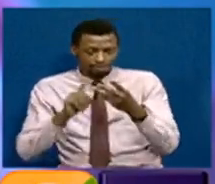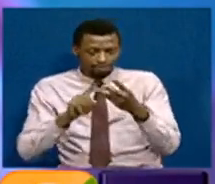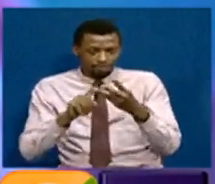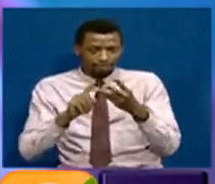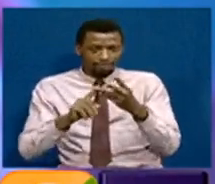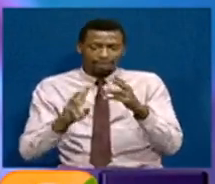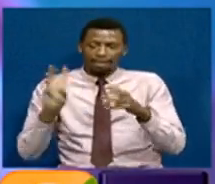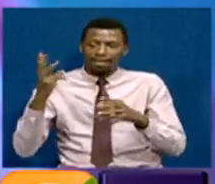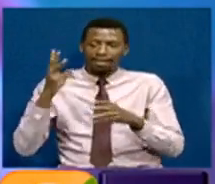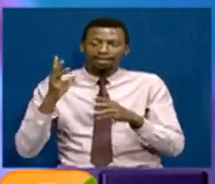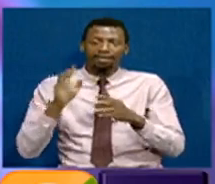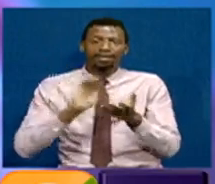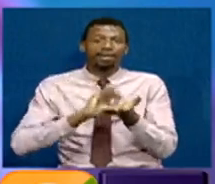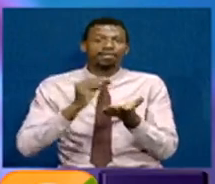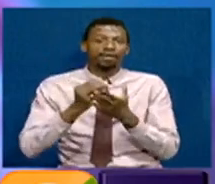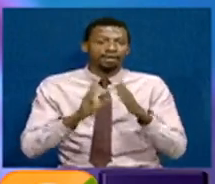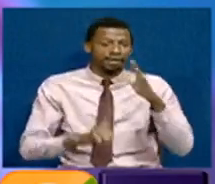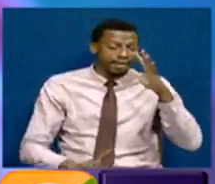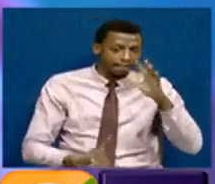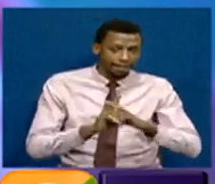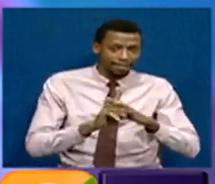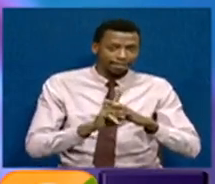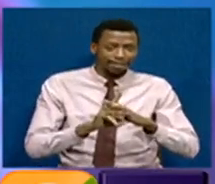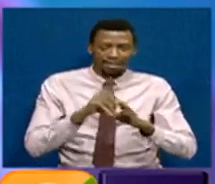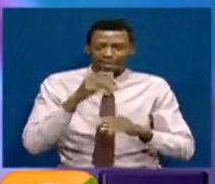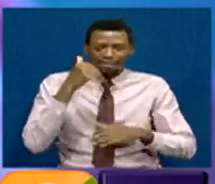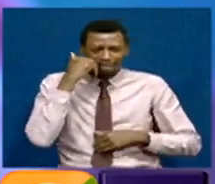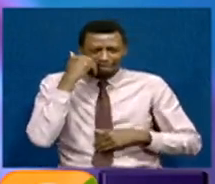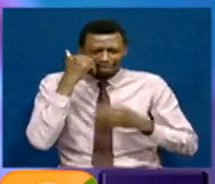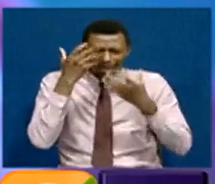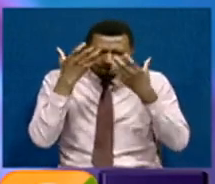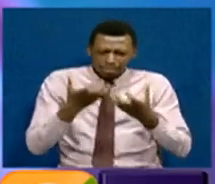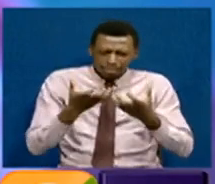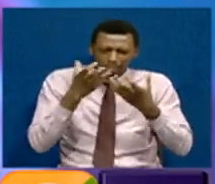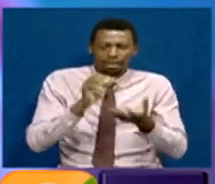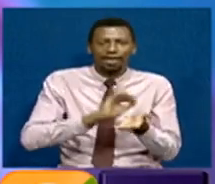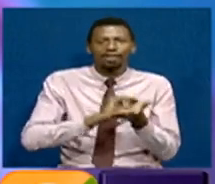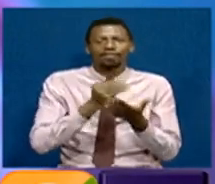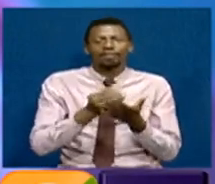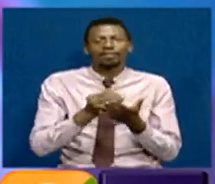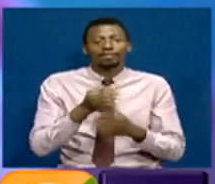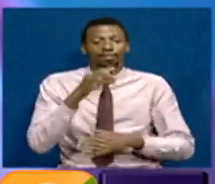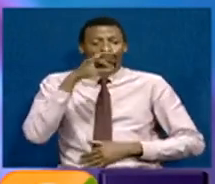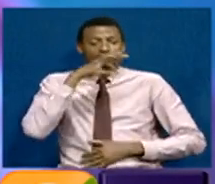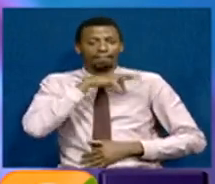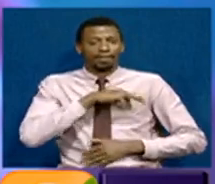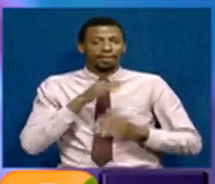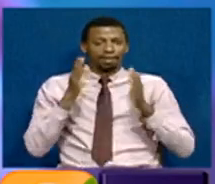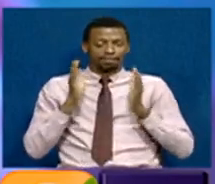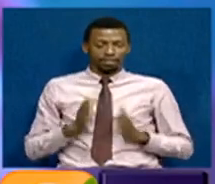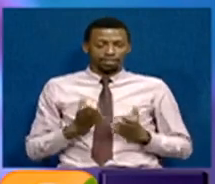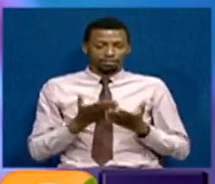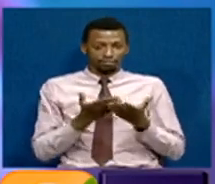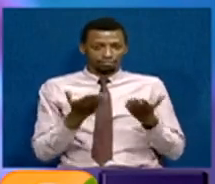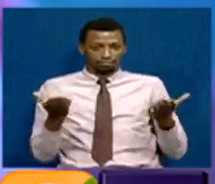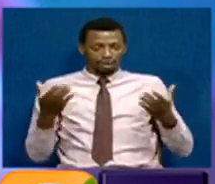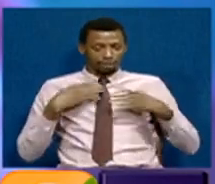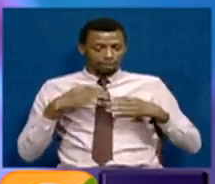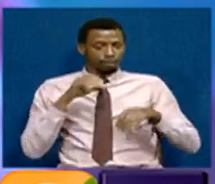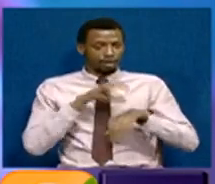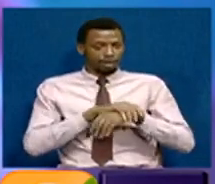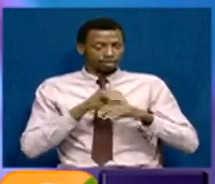emergency, critical and chronic illness fund. And let me tell Kenyans, the beneficiaries of this social health authority,